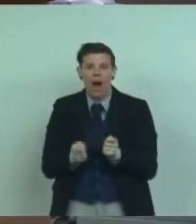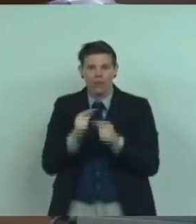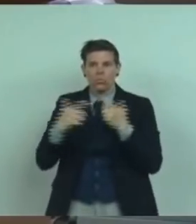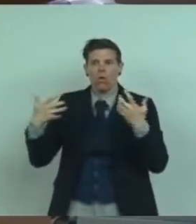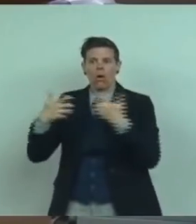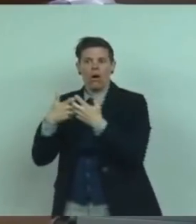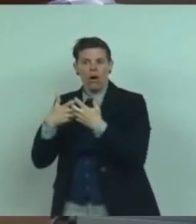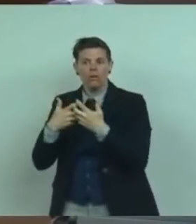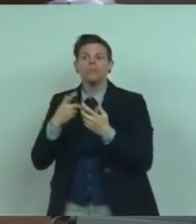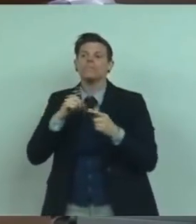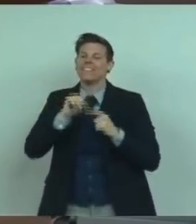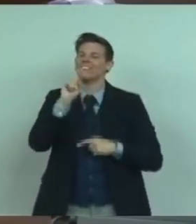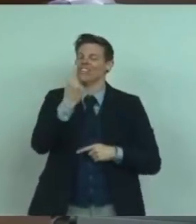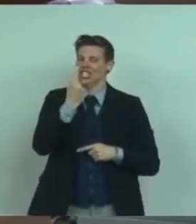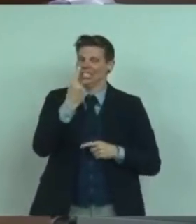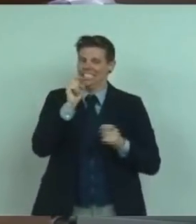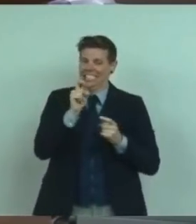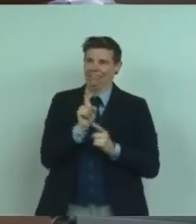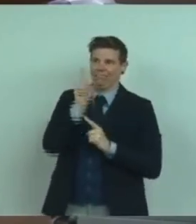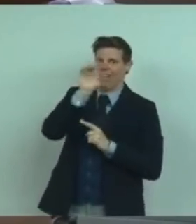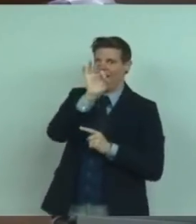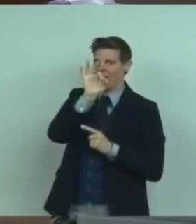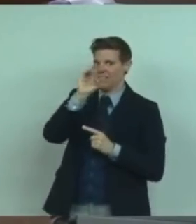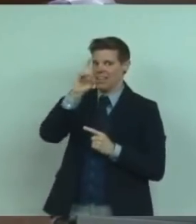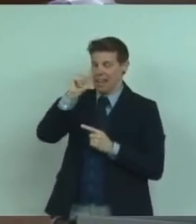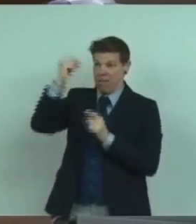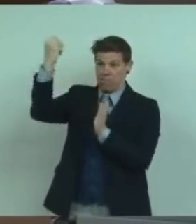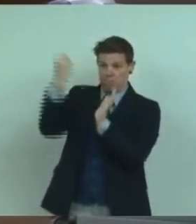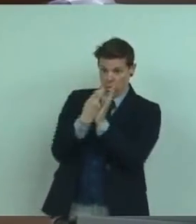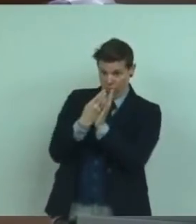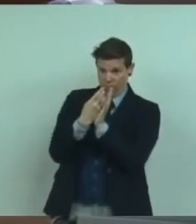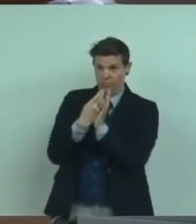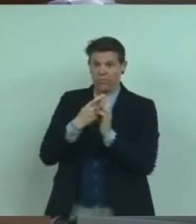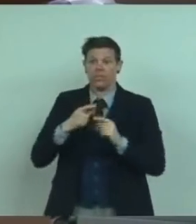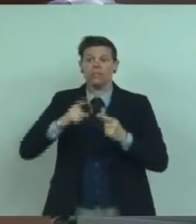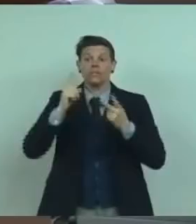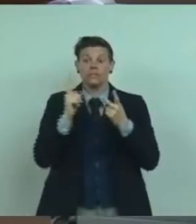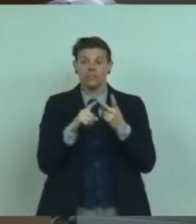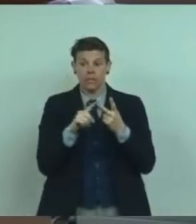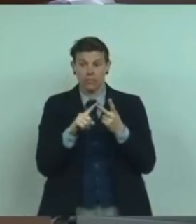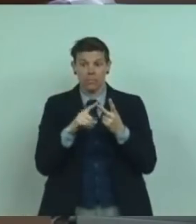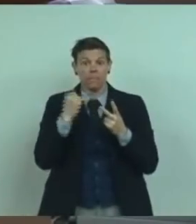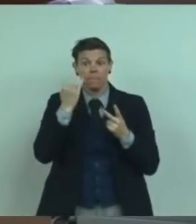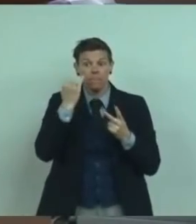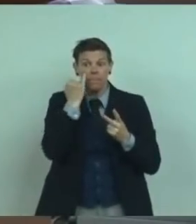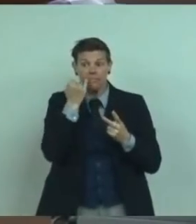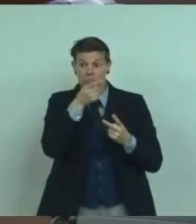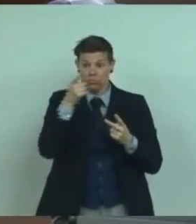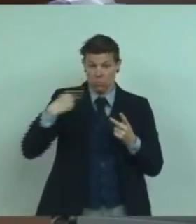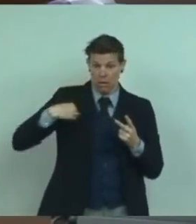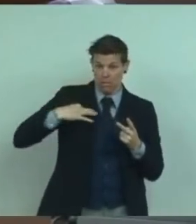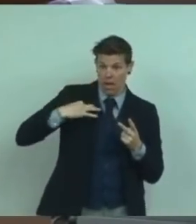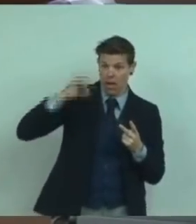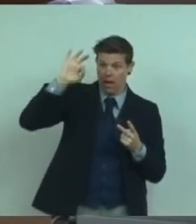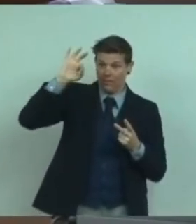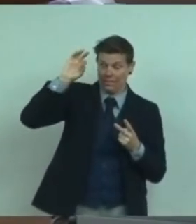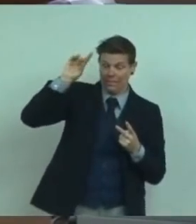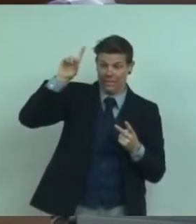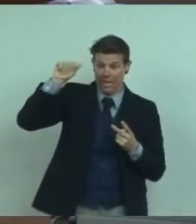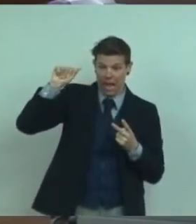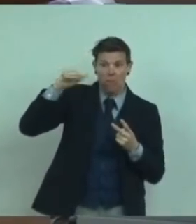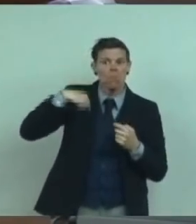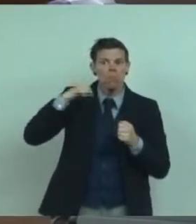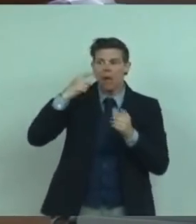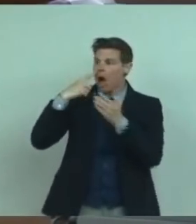is those that have already applied to the FDA. We have a way of checking on their applications. So just be aware of that as